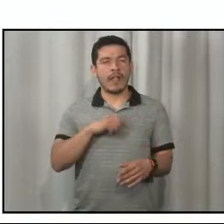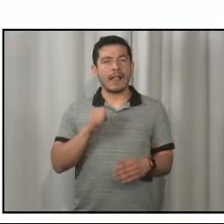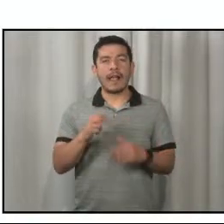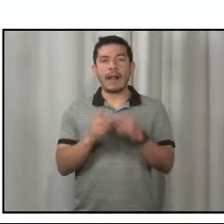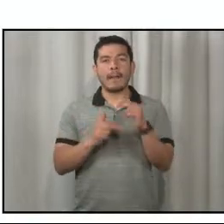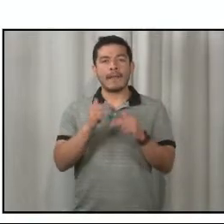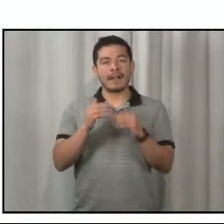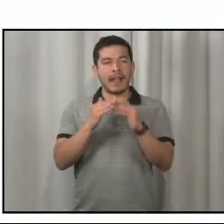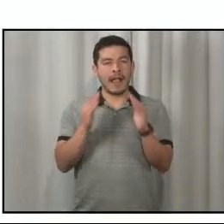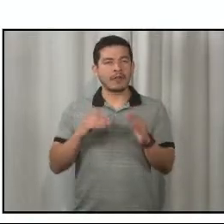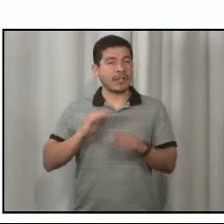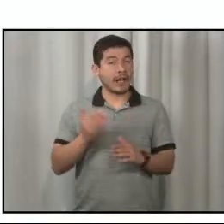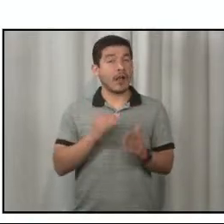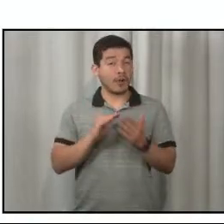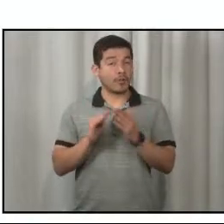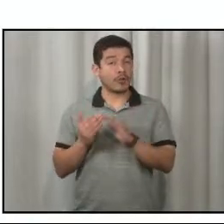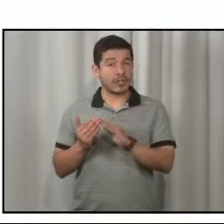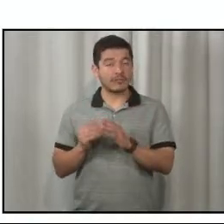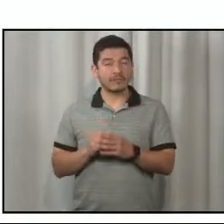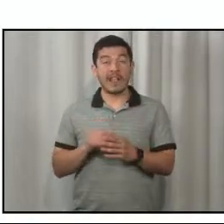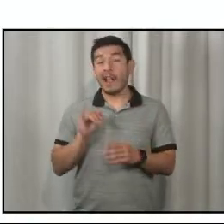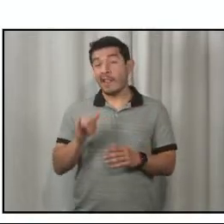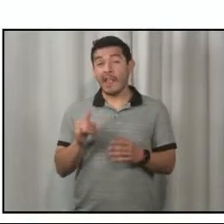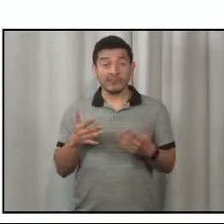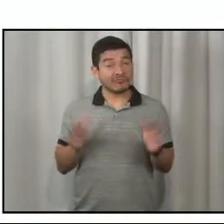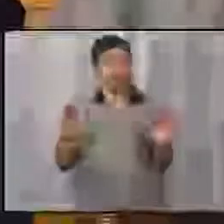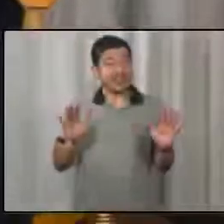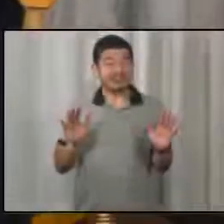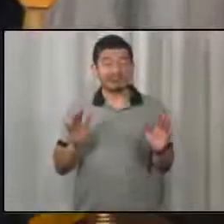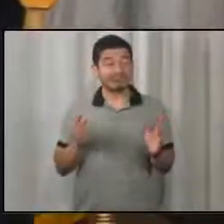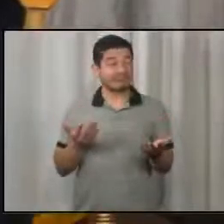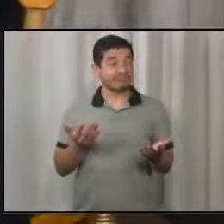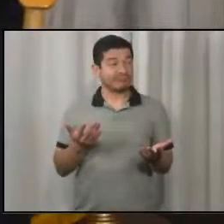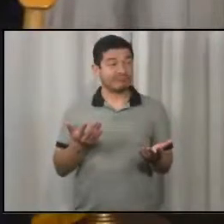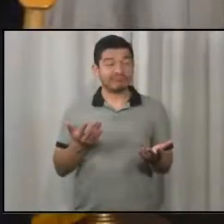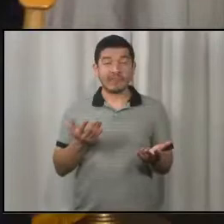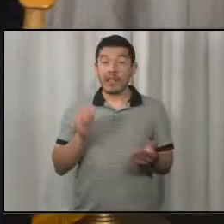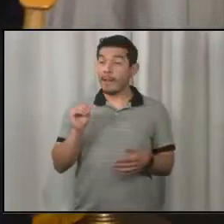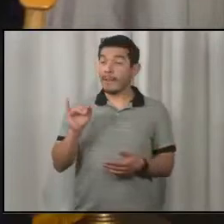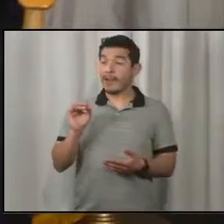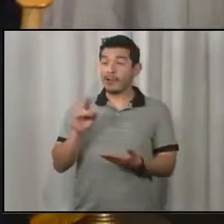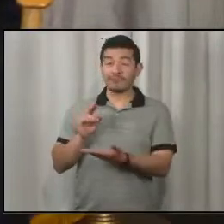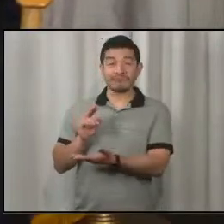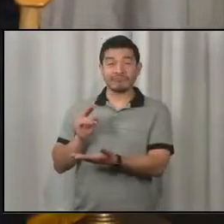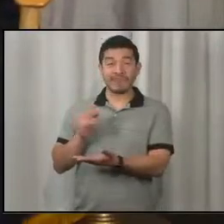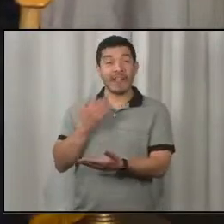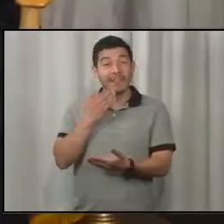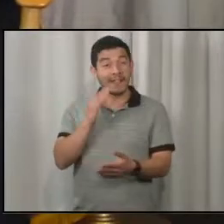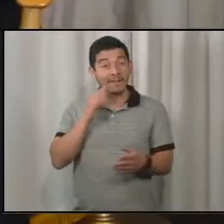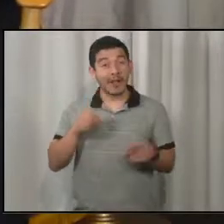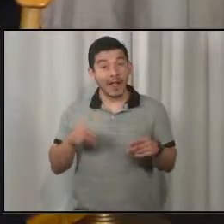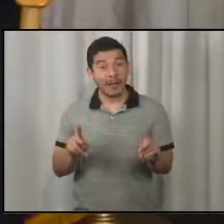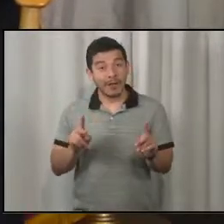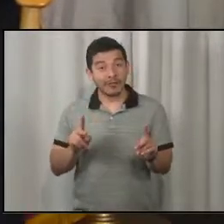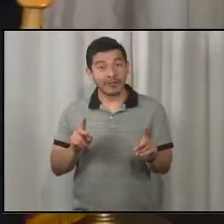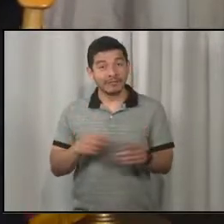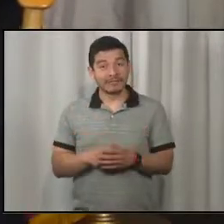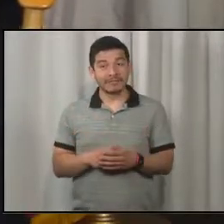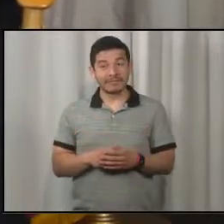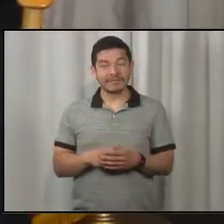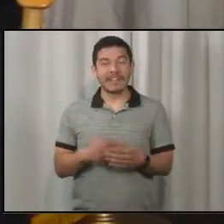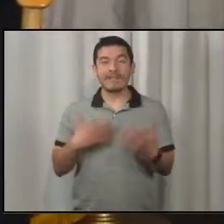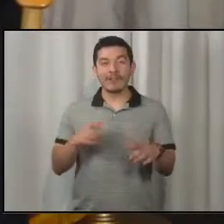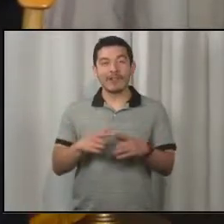in our community. So that's pretty much it in a nutshell. Mr. Mayor, thanks for the opportunity to give a chance to go through